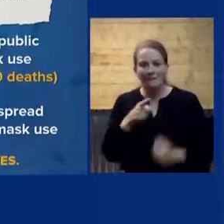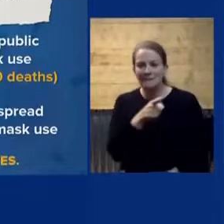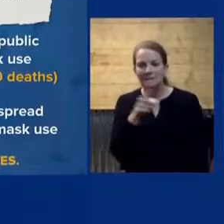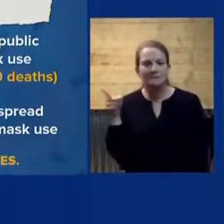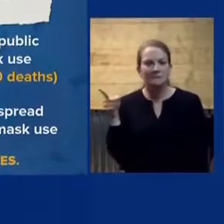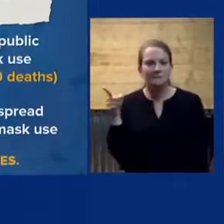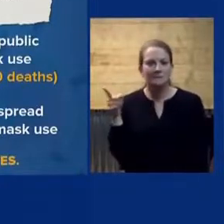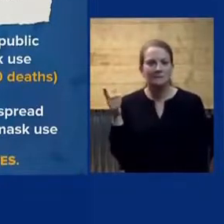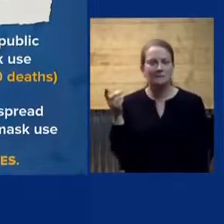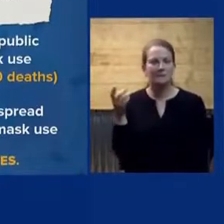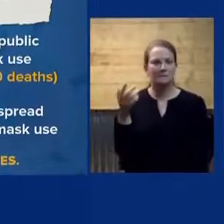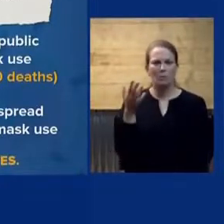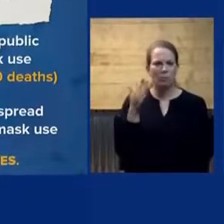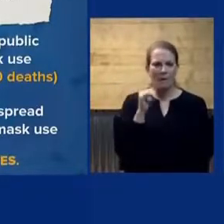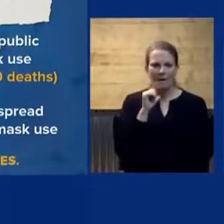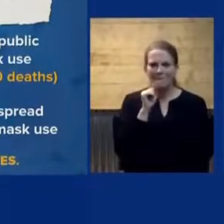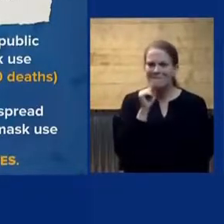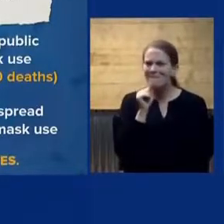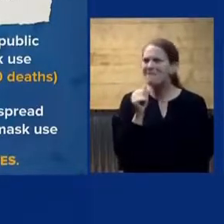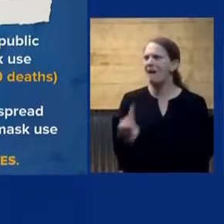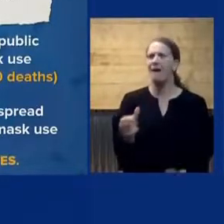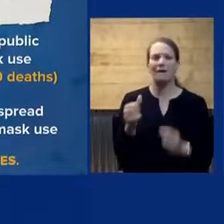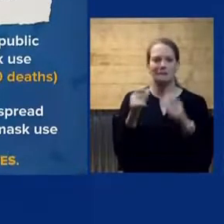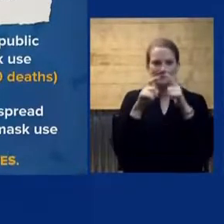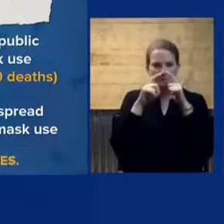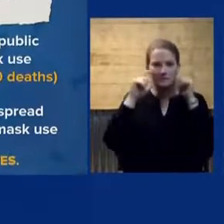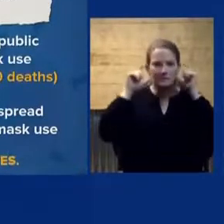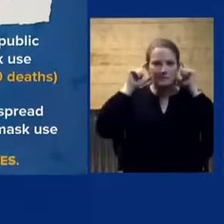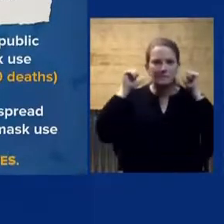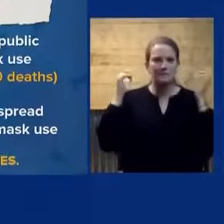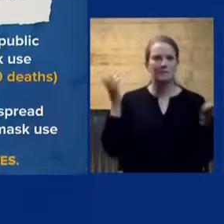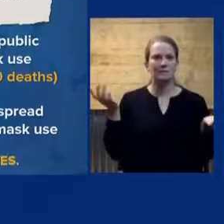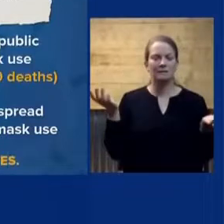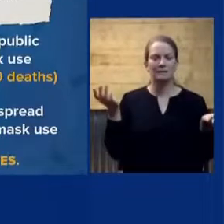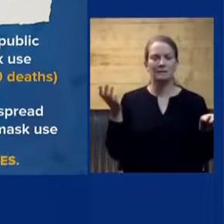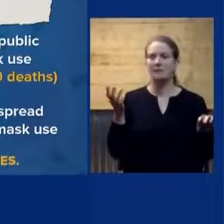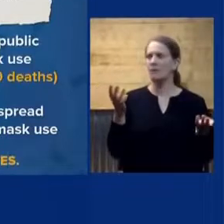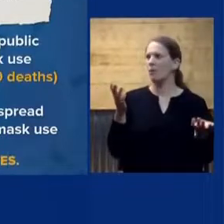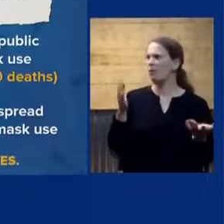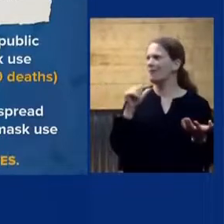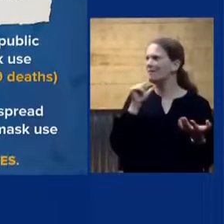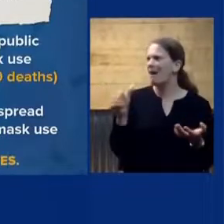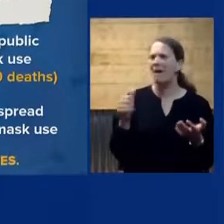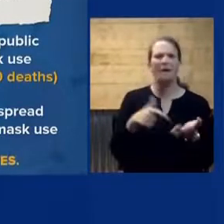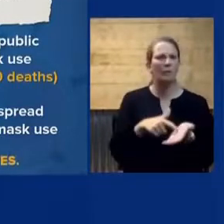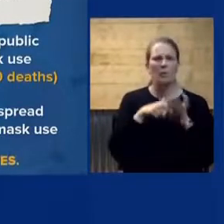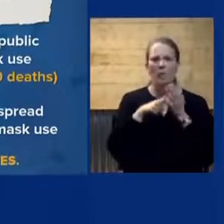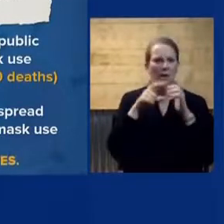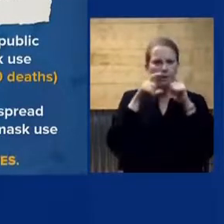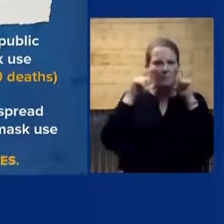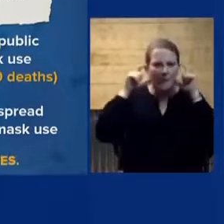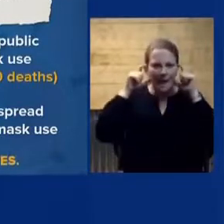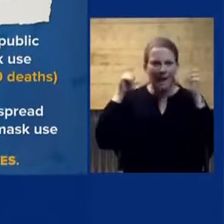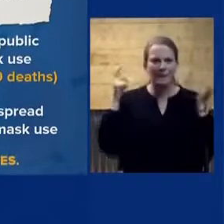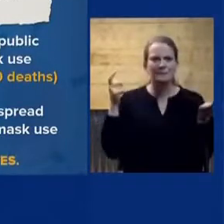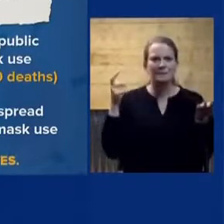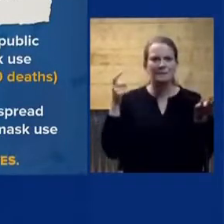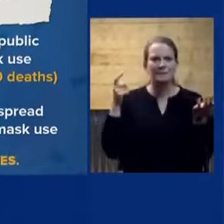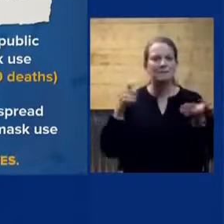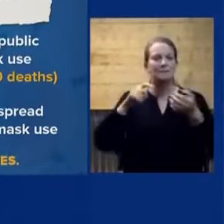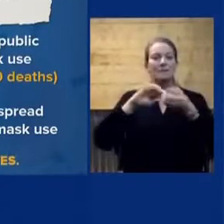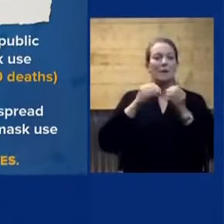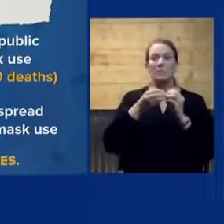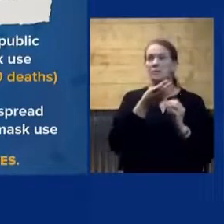Why, on God's green earth, wouldn't you have a mask policy when they are telling